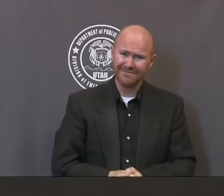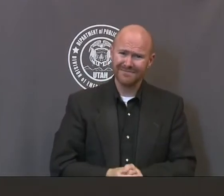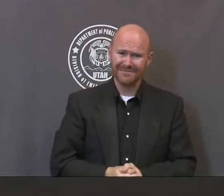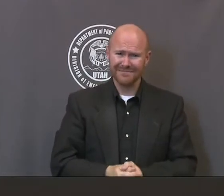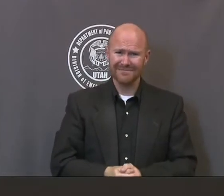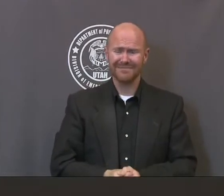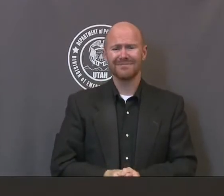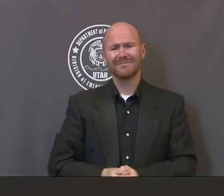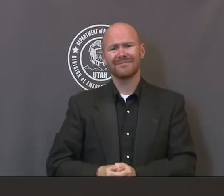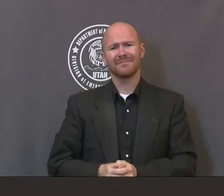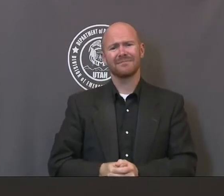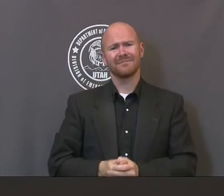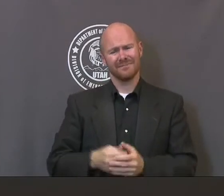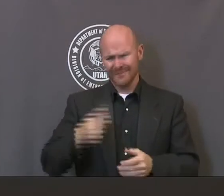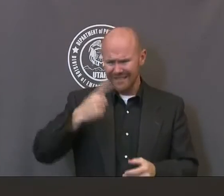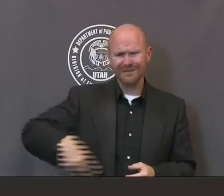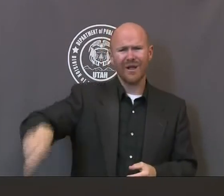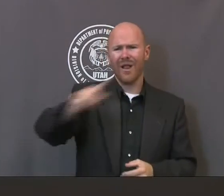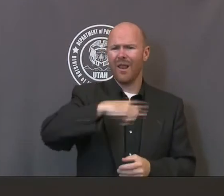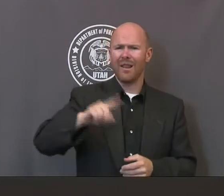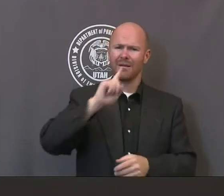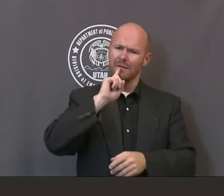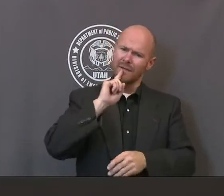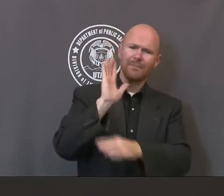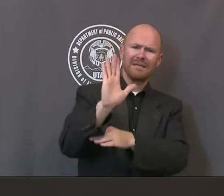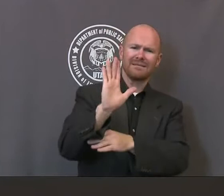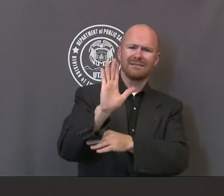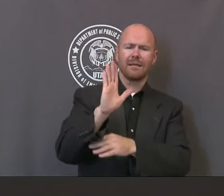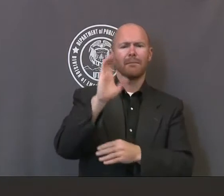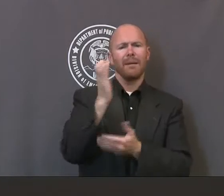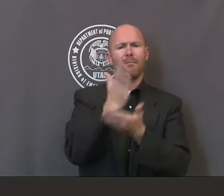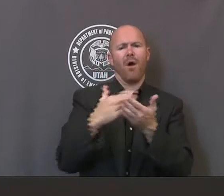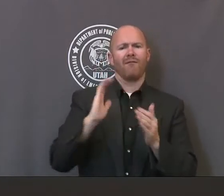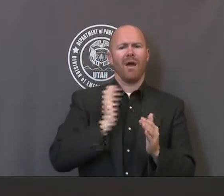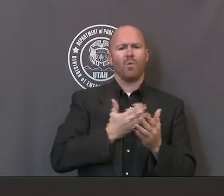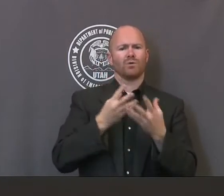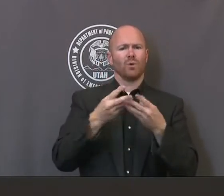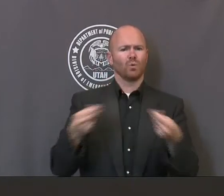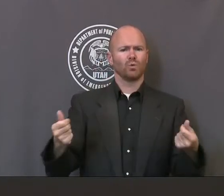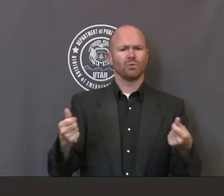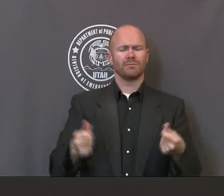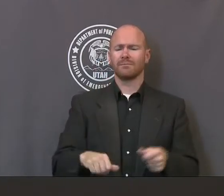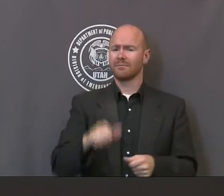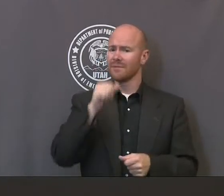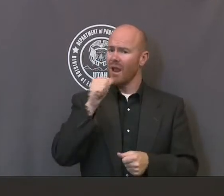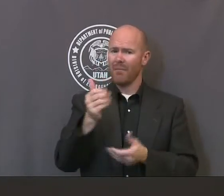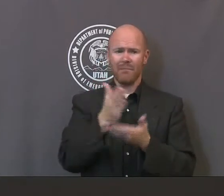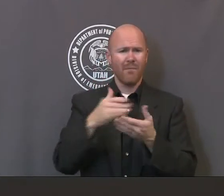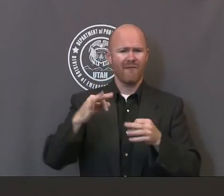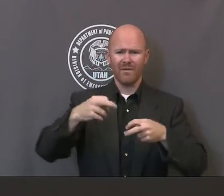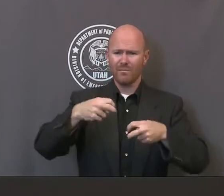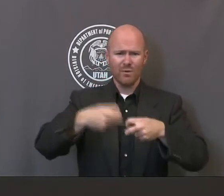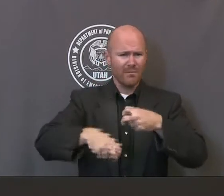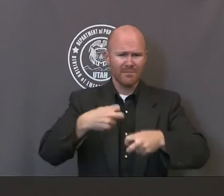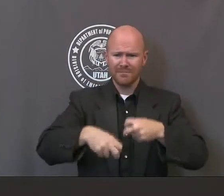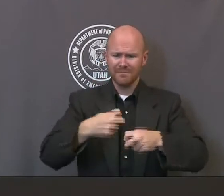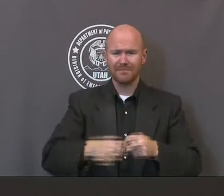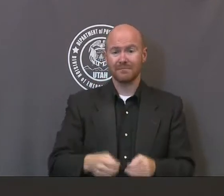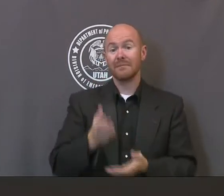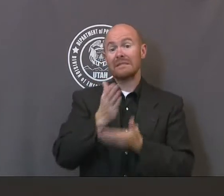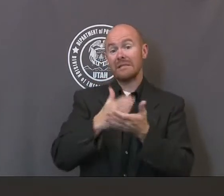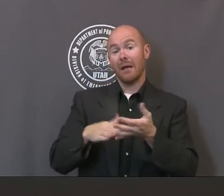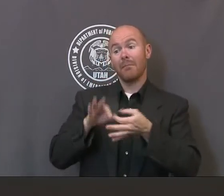coronavirus. Let's all commit to being a part of the solution and not being part of the problem. Some of it's about